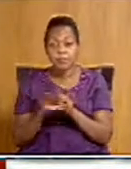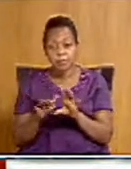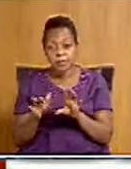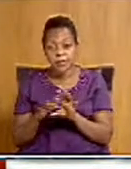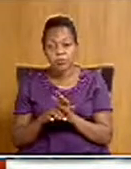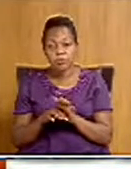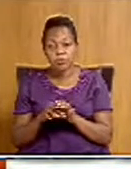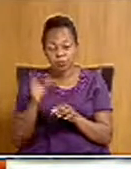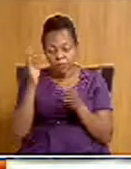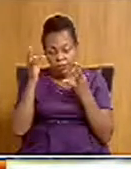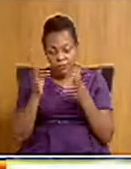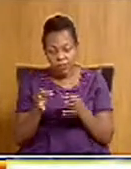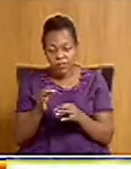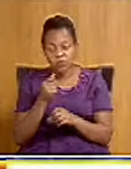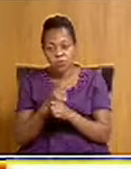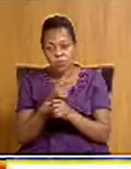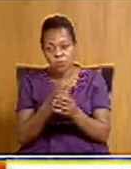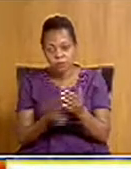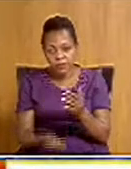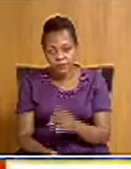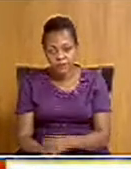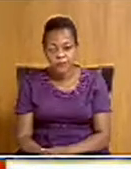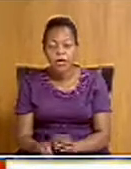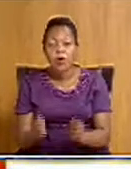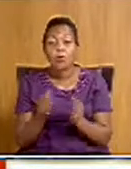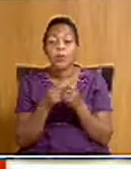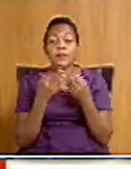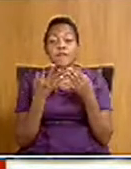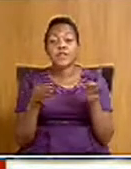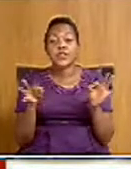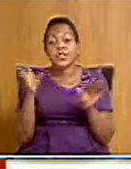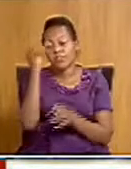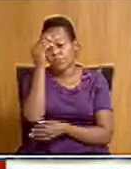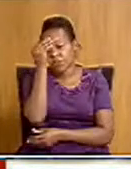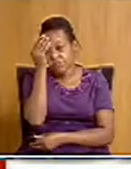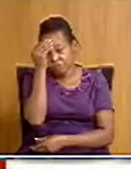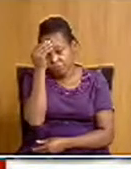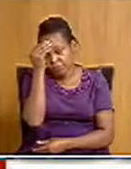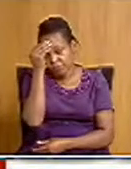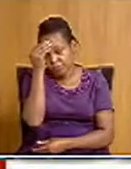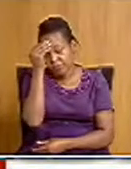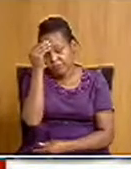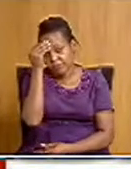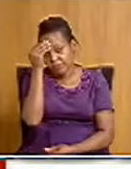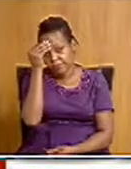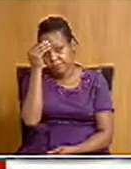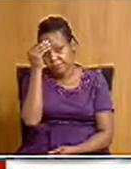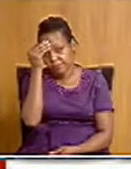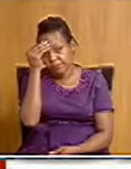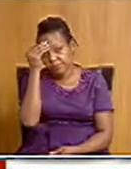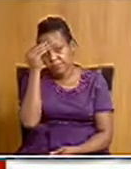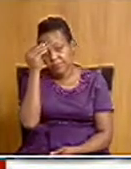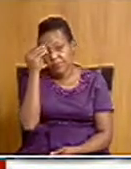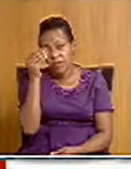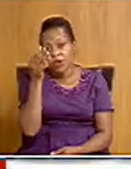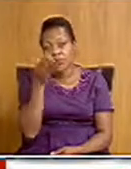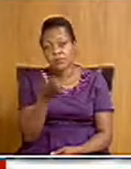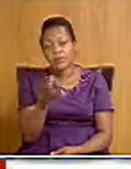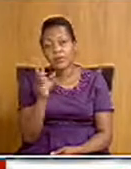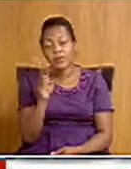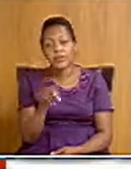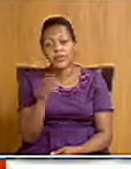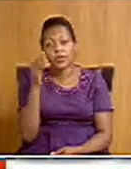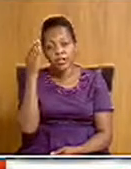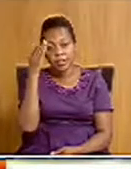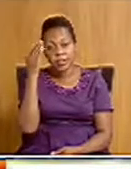allocation themselves. With free education and after due consideration, there will be no head